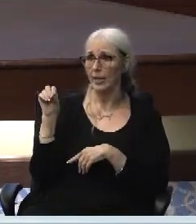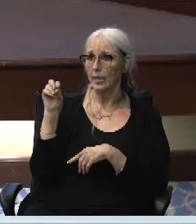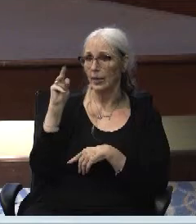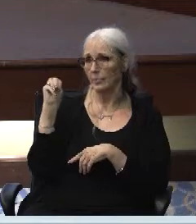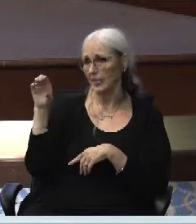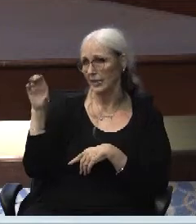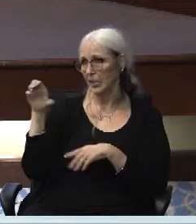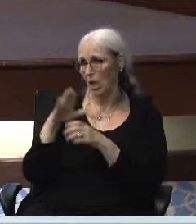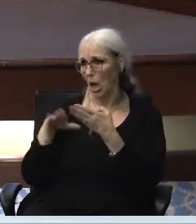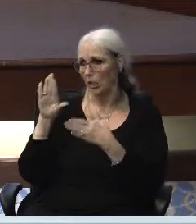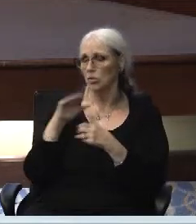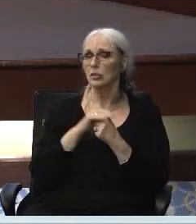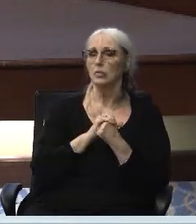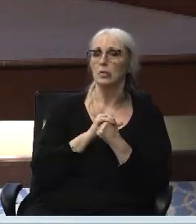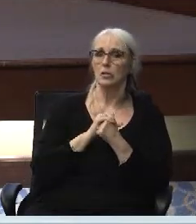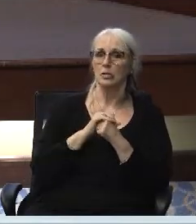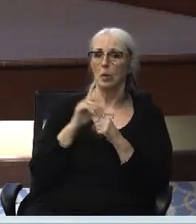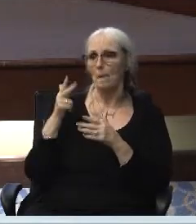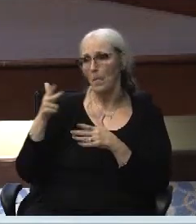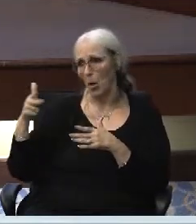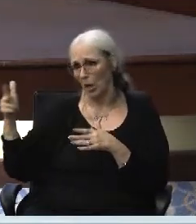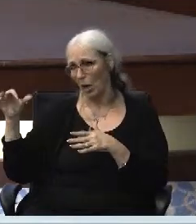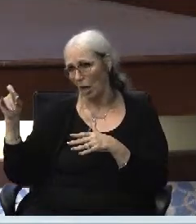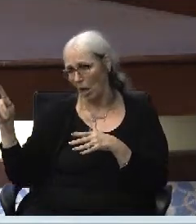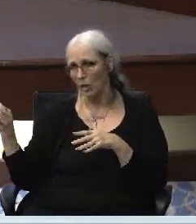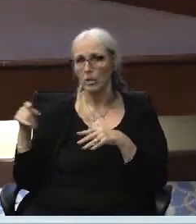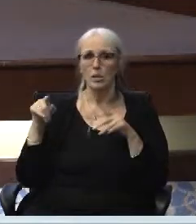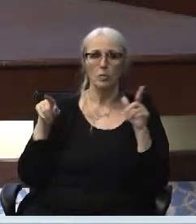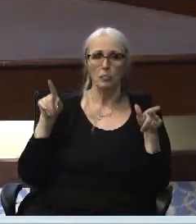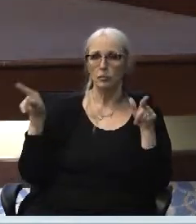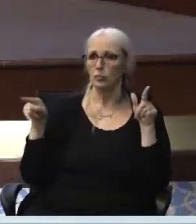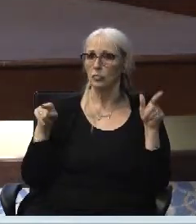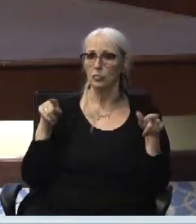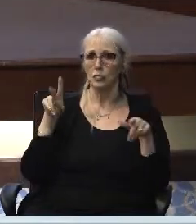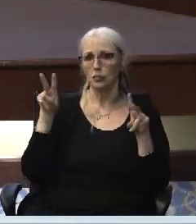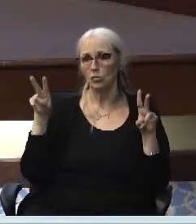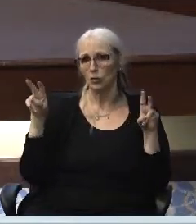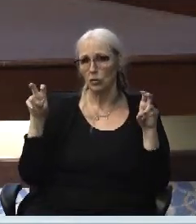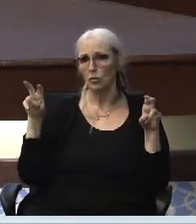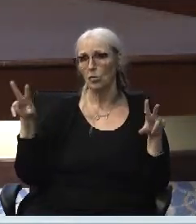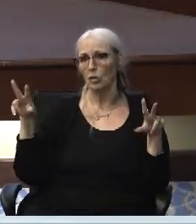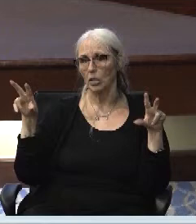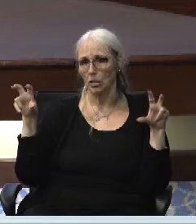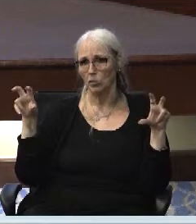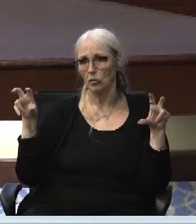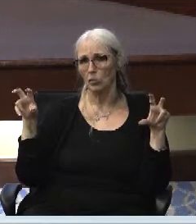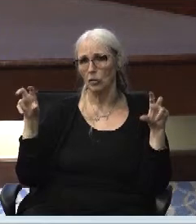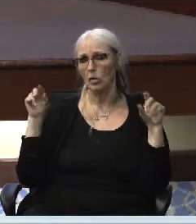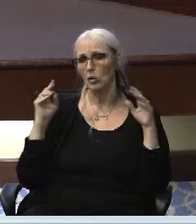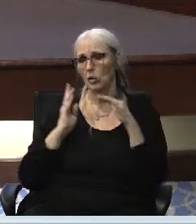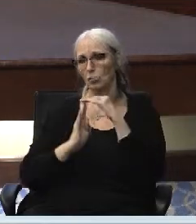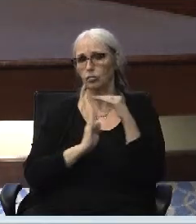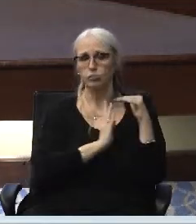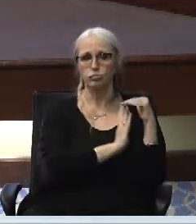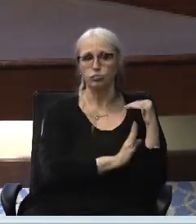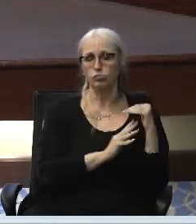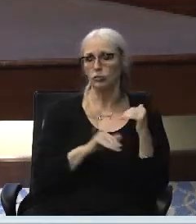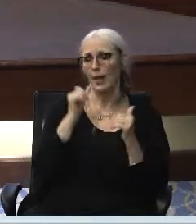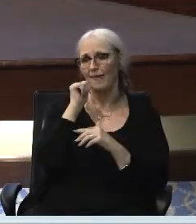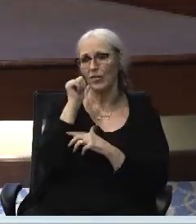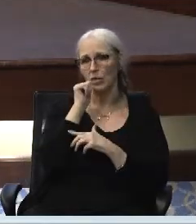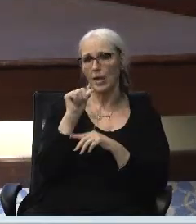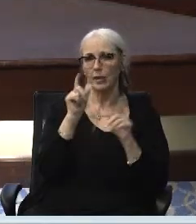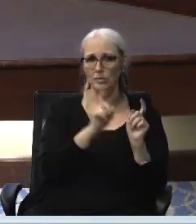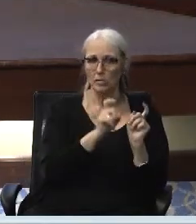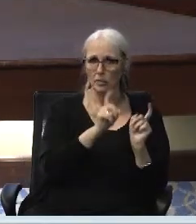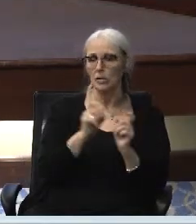two locations are seeing about 200 to 300 people a day for testing. And we graciously thank